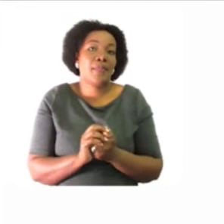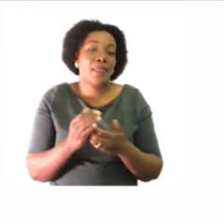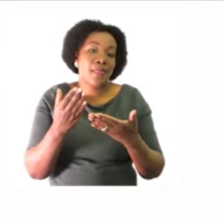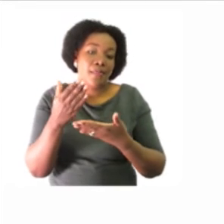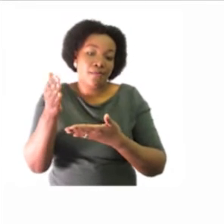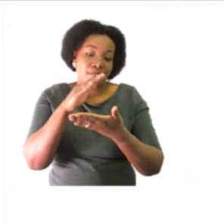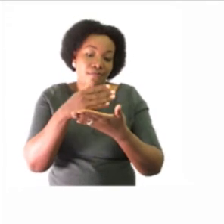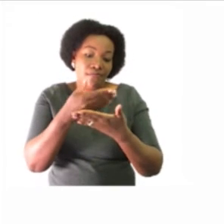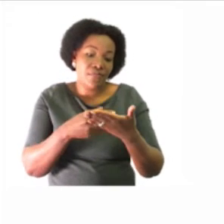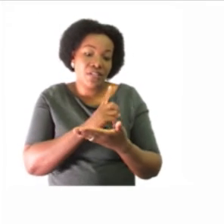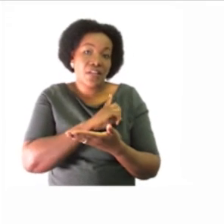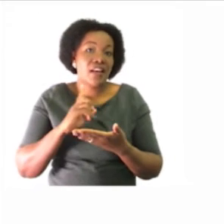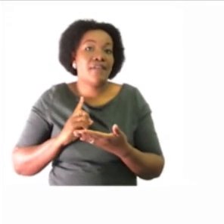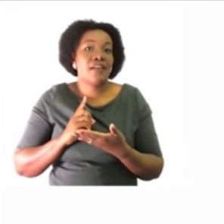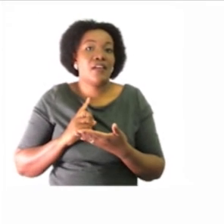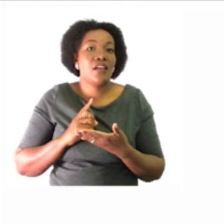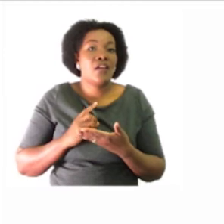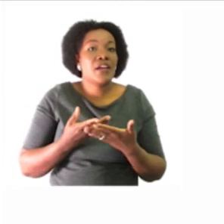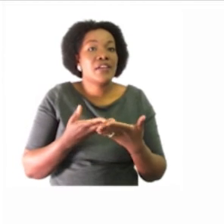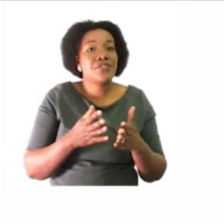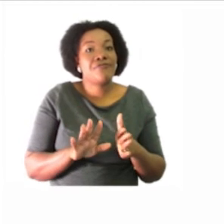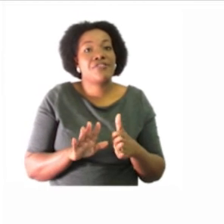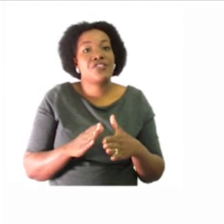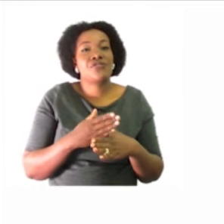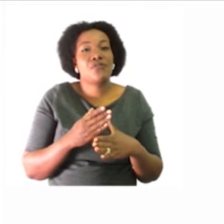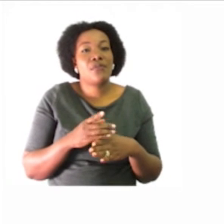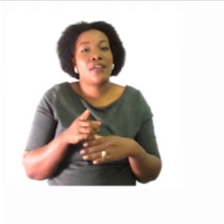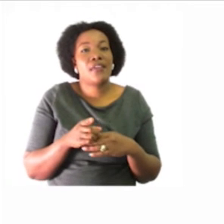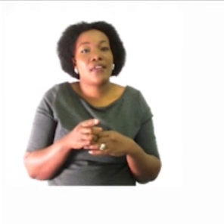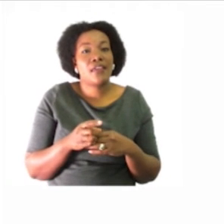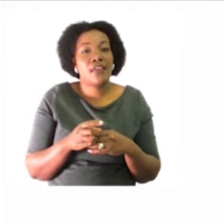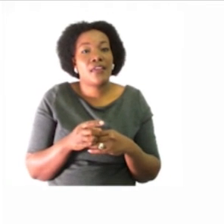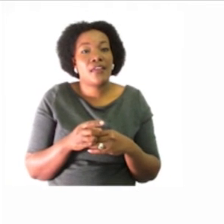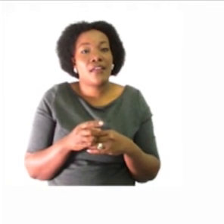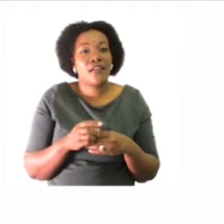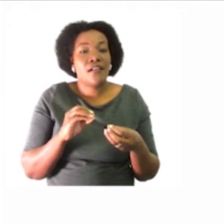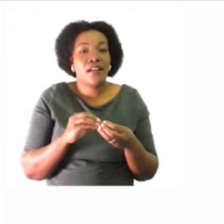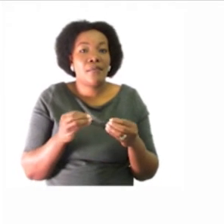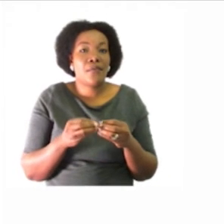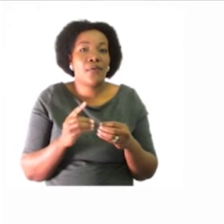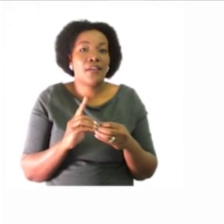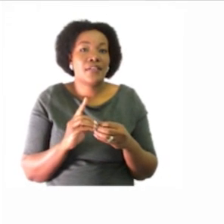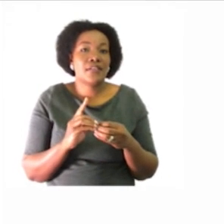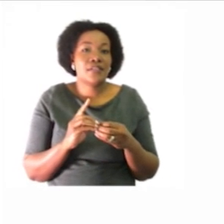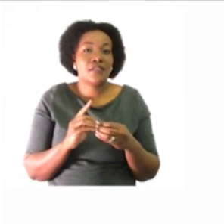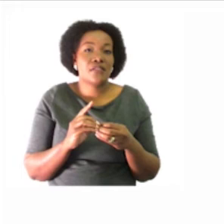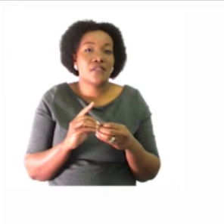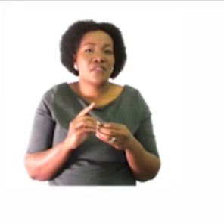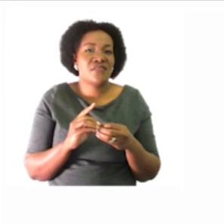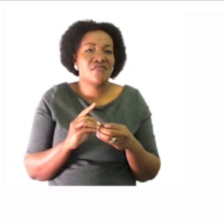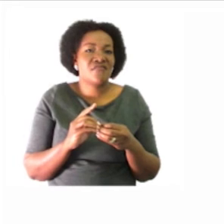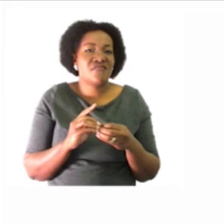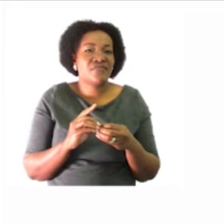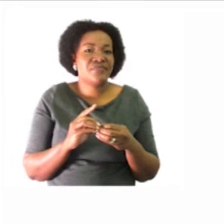11, and then we have to complete the activity there. Number 1 says, what does